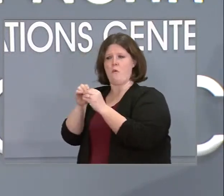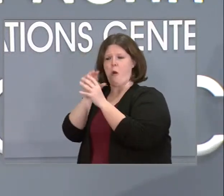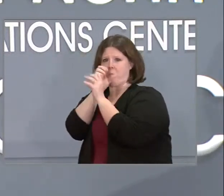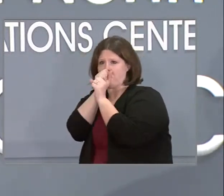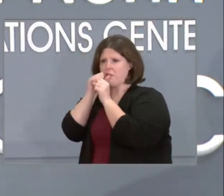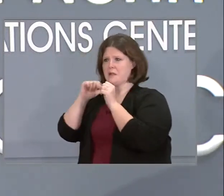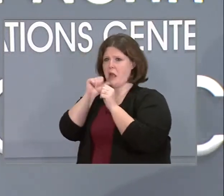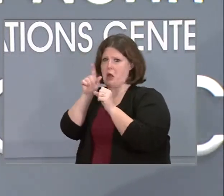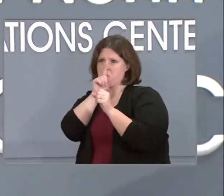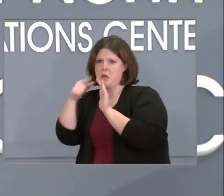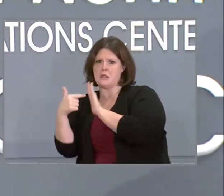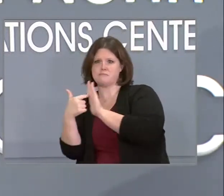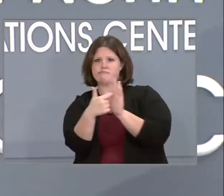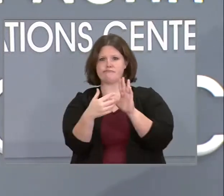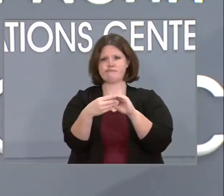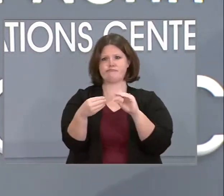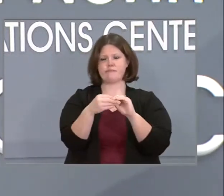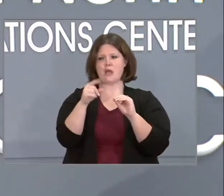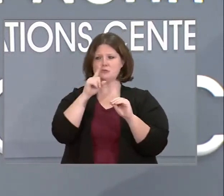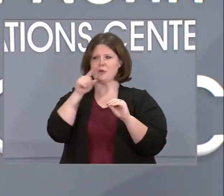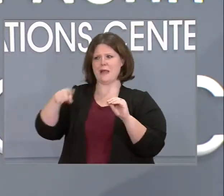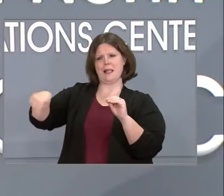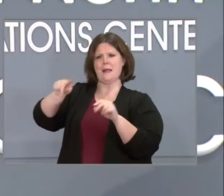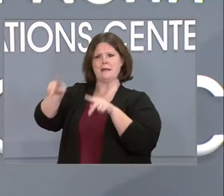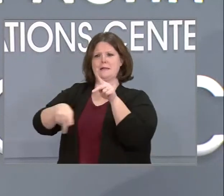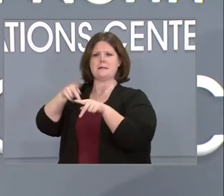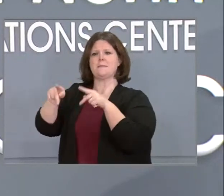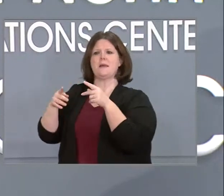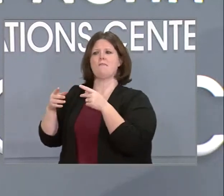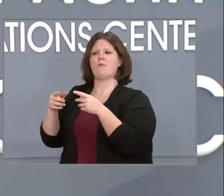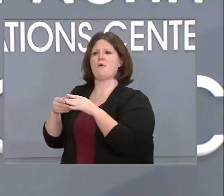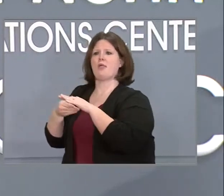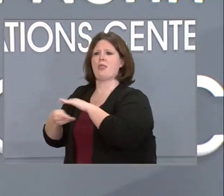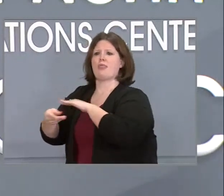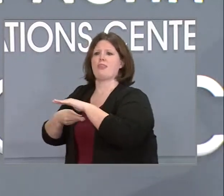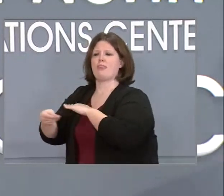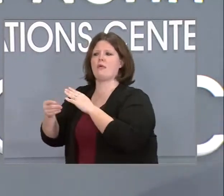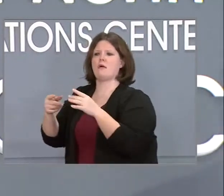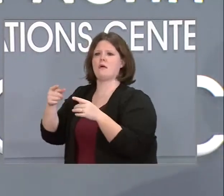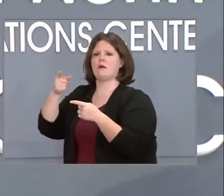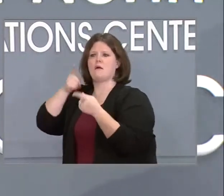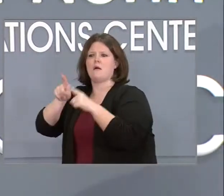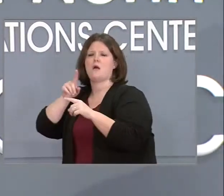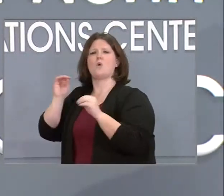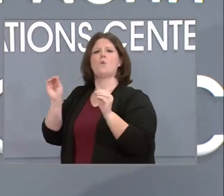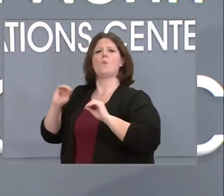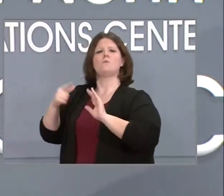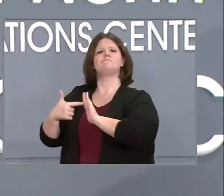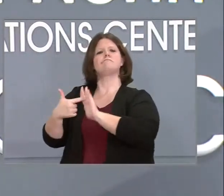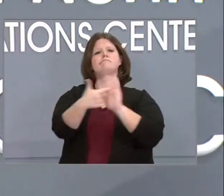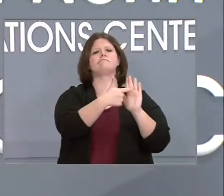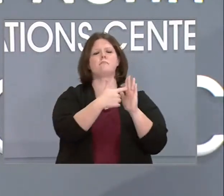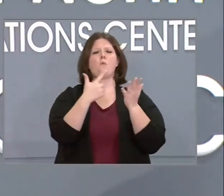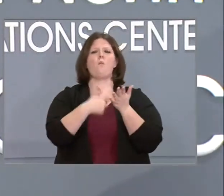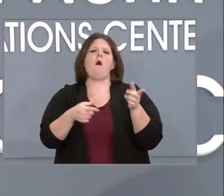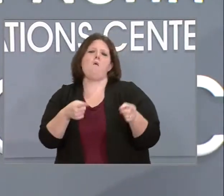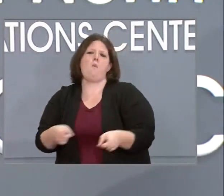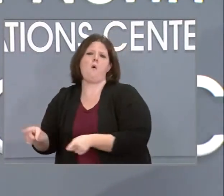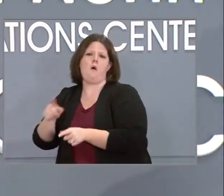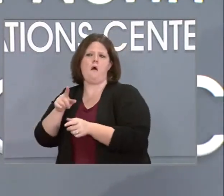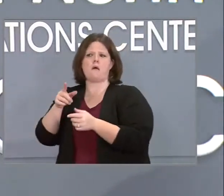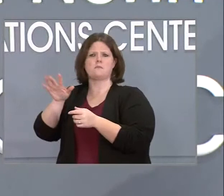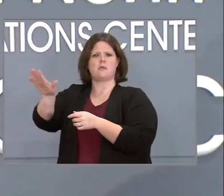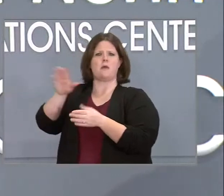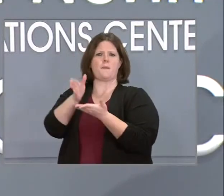proposing, and this is just a bunch of lawmakers behind closed doors making secretive deals and we'd have no visibility? We have laid out